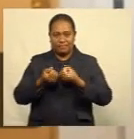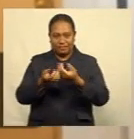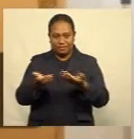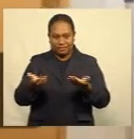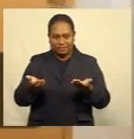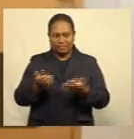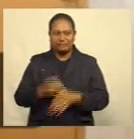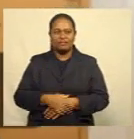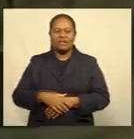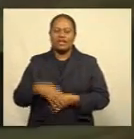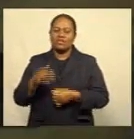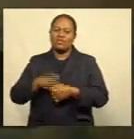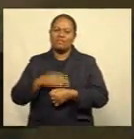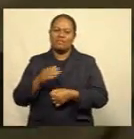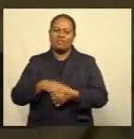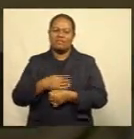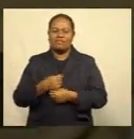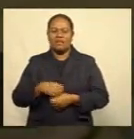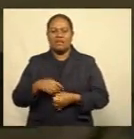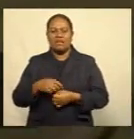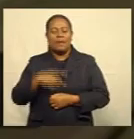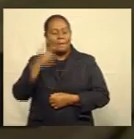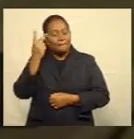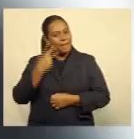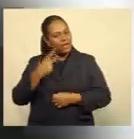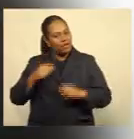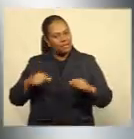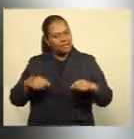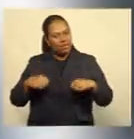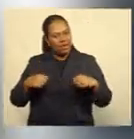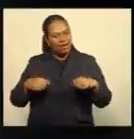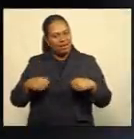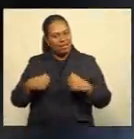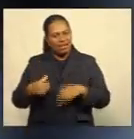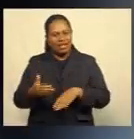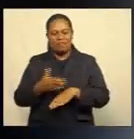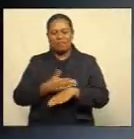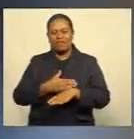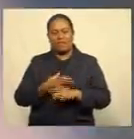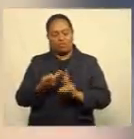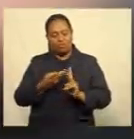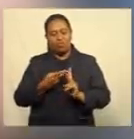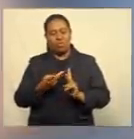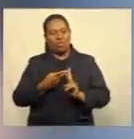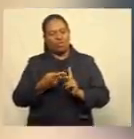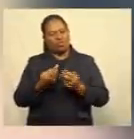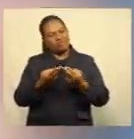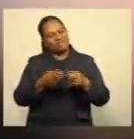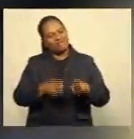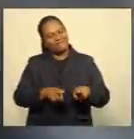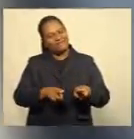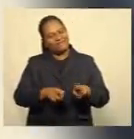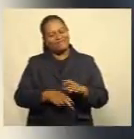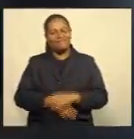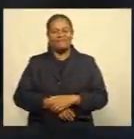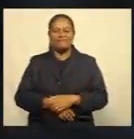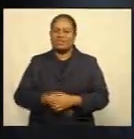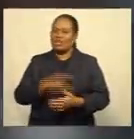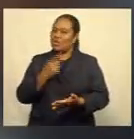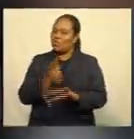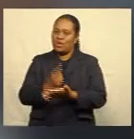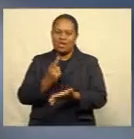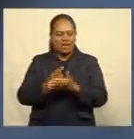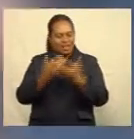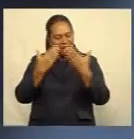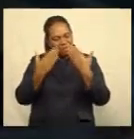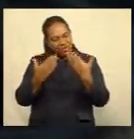had to be making my parents proud. Before both of my parents passed away, they were really appreciative on the path